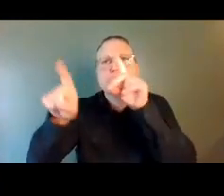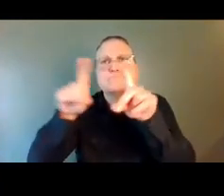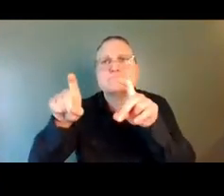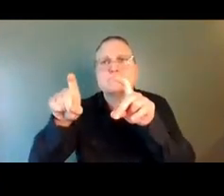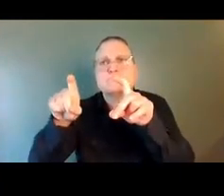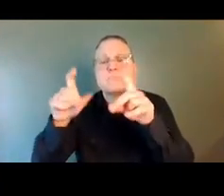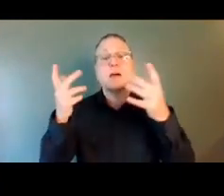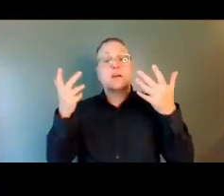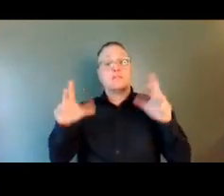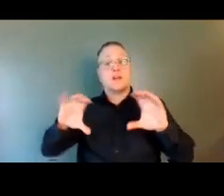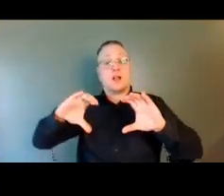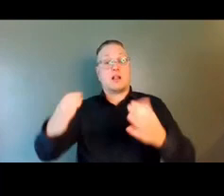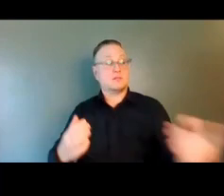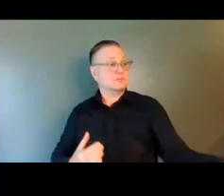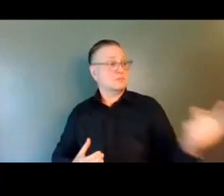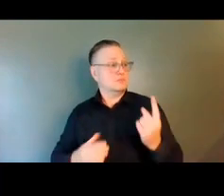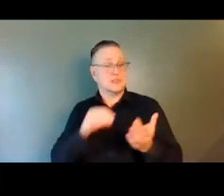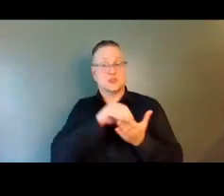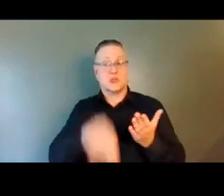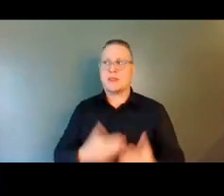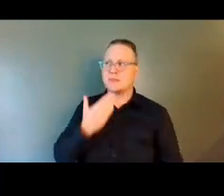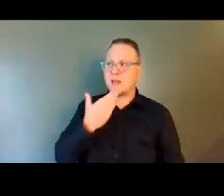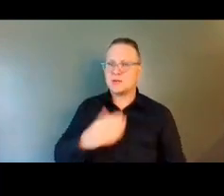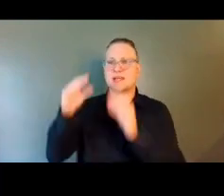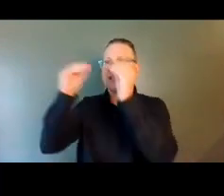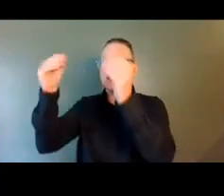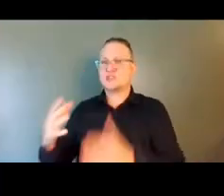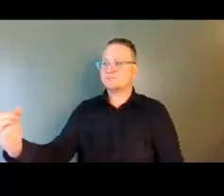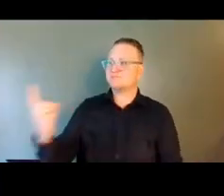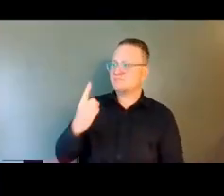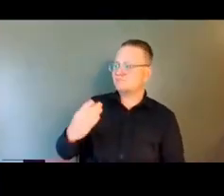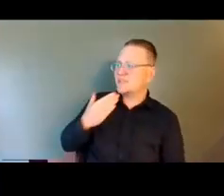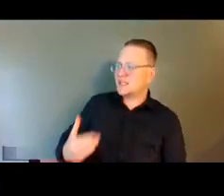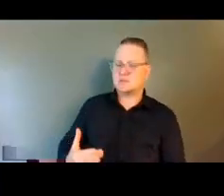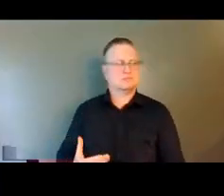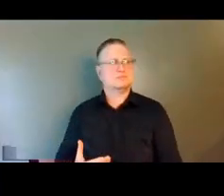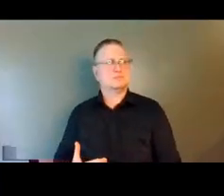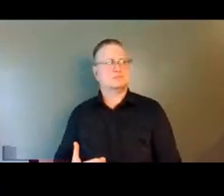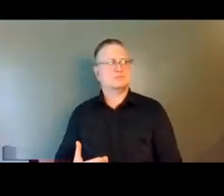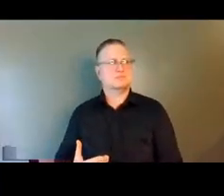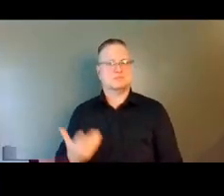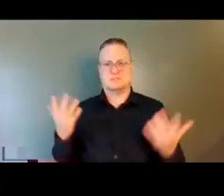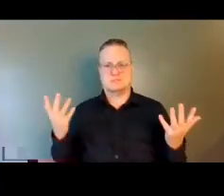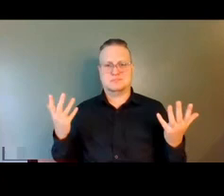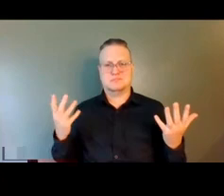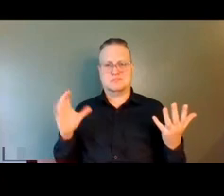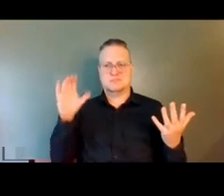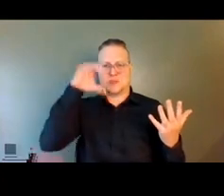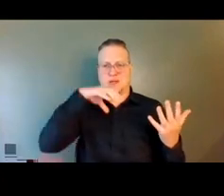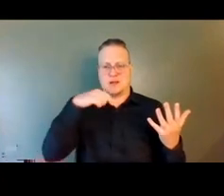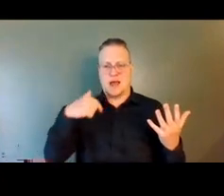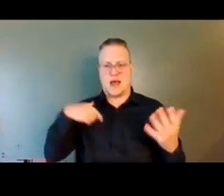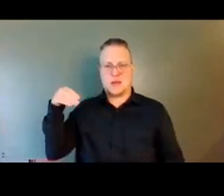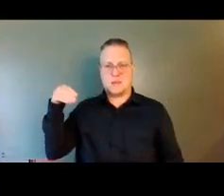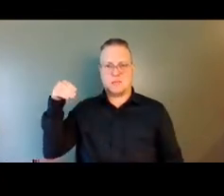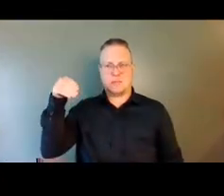people would thank me after class, even the professors, but it never really struck me as odd. I thought, I'm paying to be here.